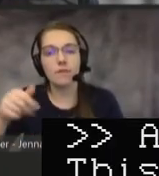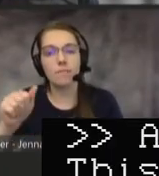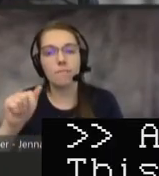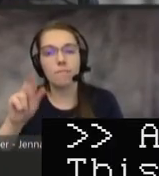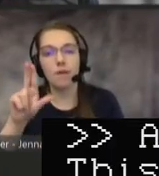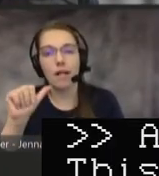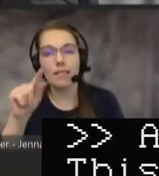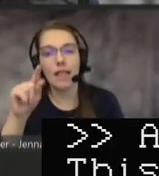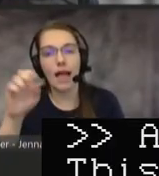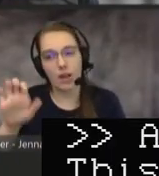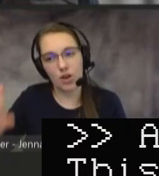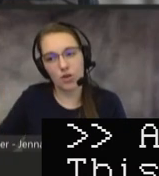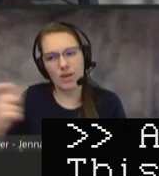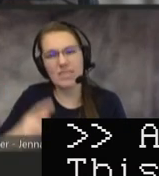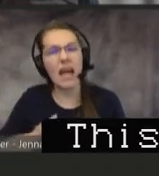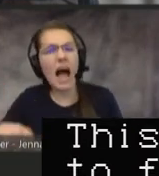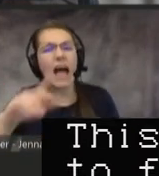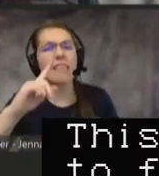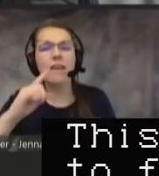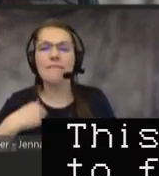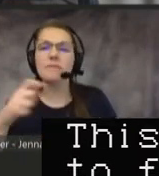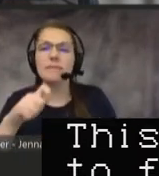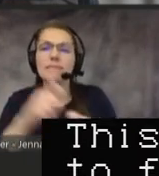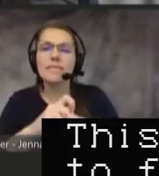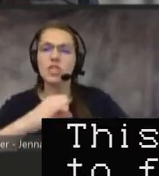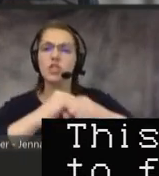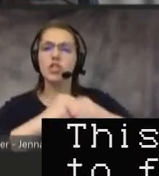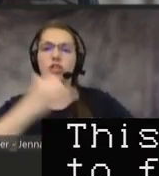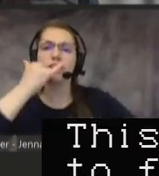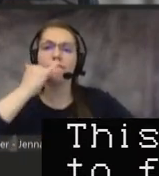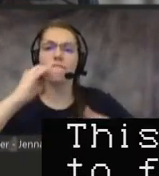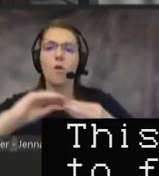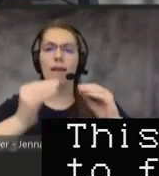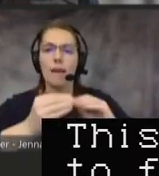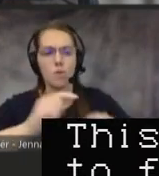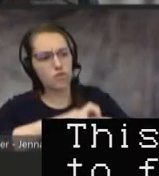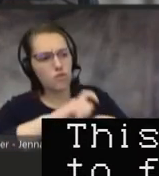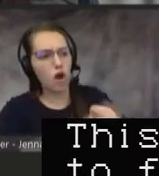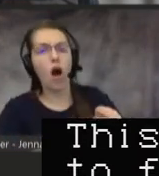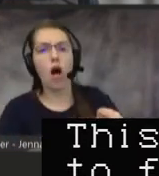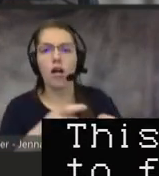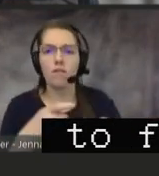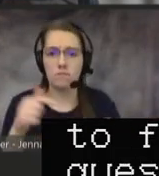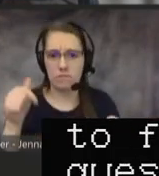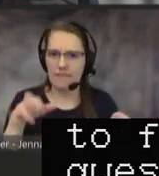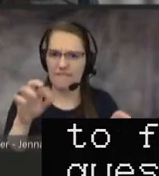number people can call at Fenway if they need to? And